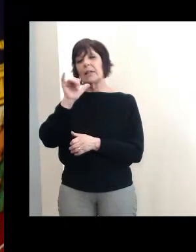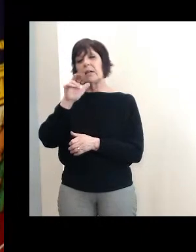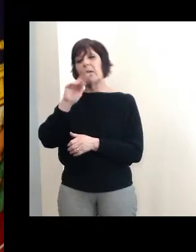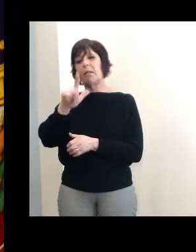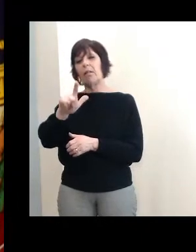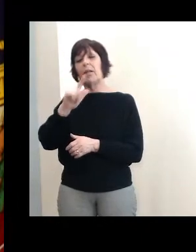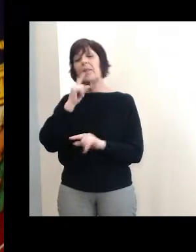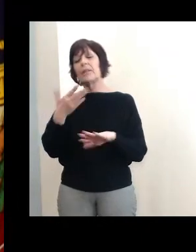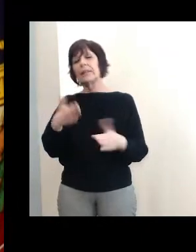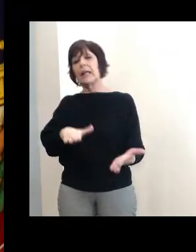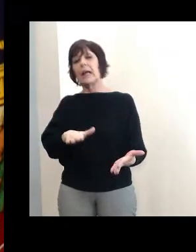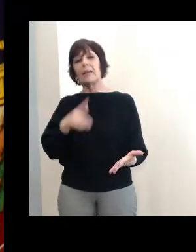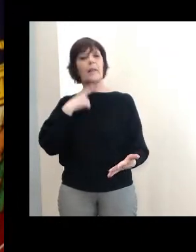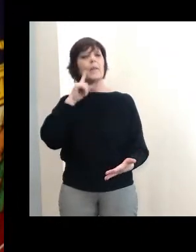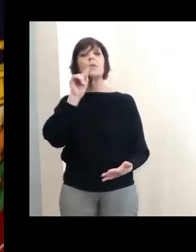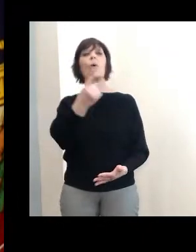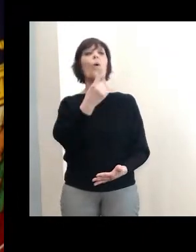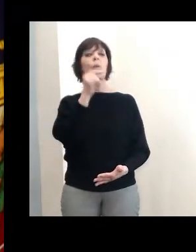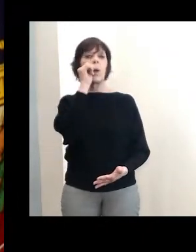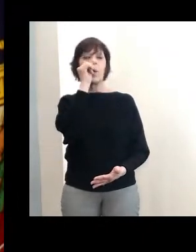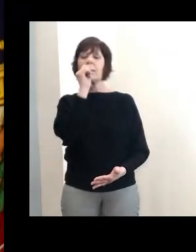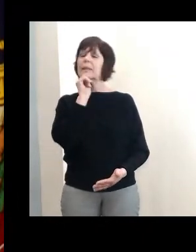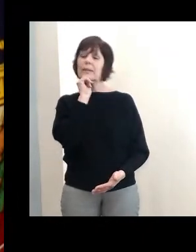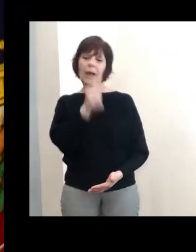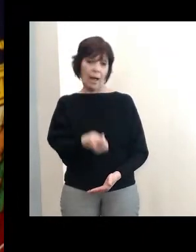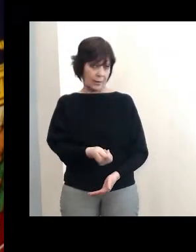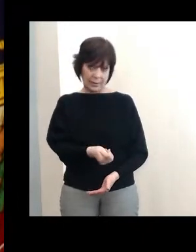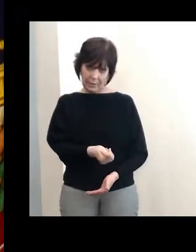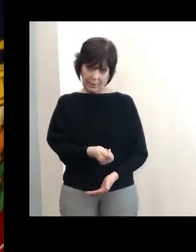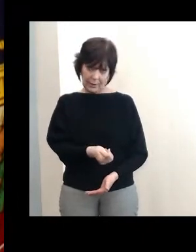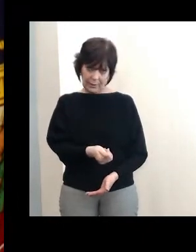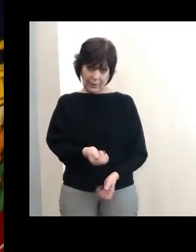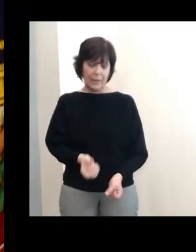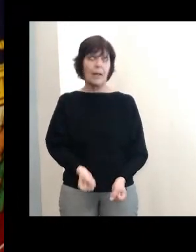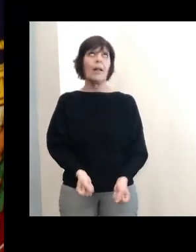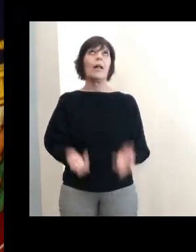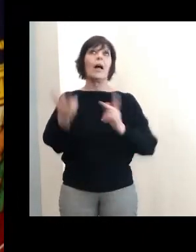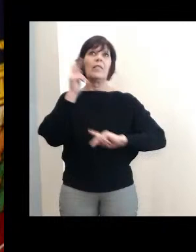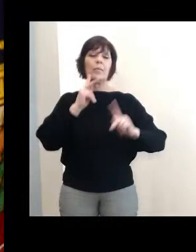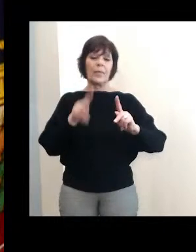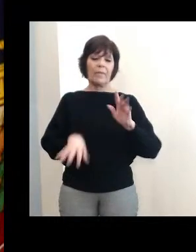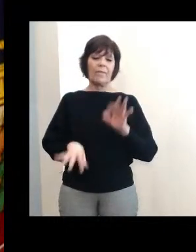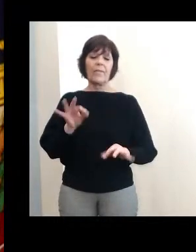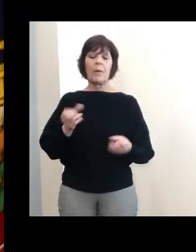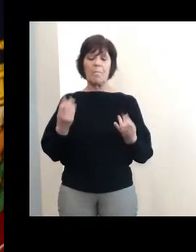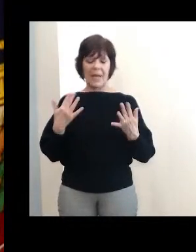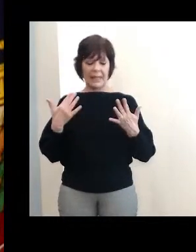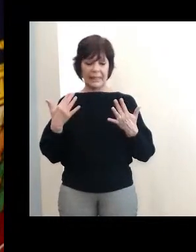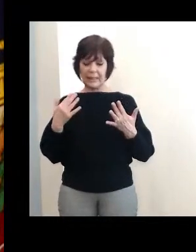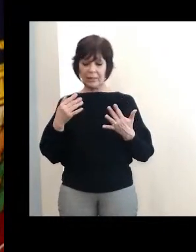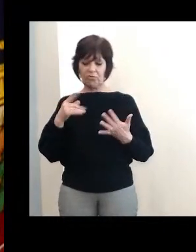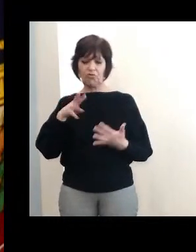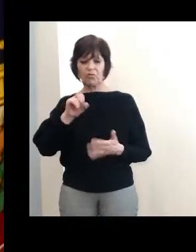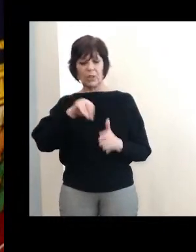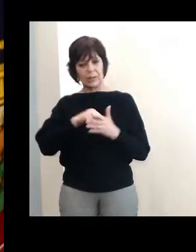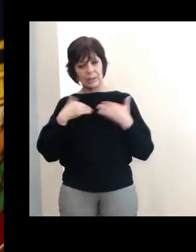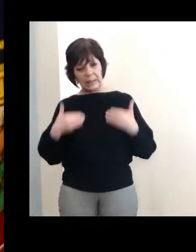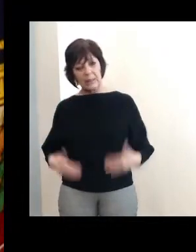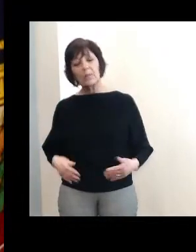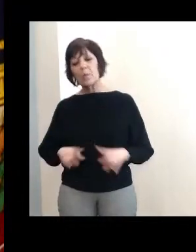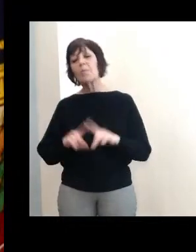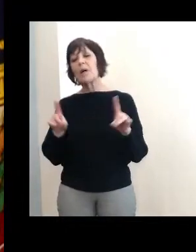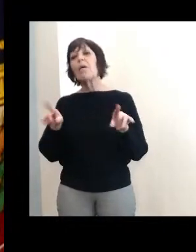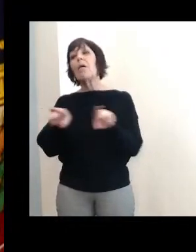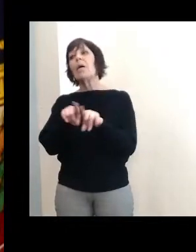think they're just snorting cocaine. It's not the case. In a lot of people, we find many drugs in their system. And